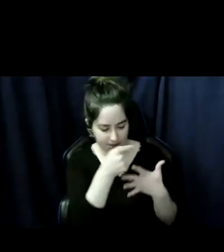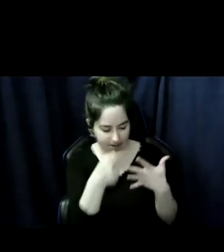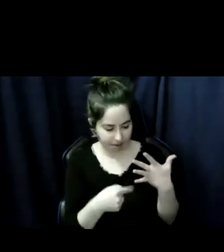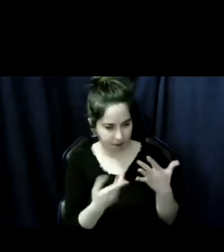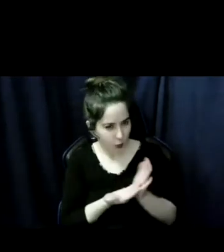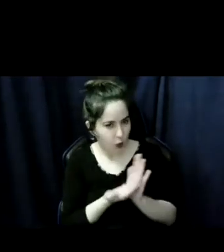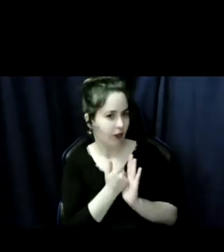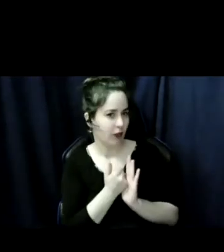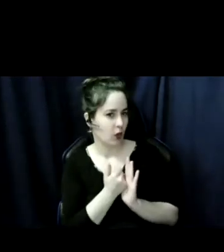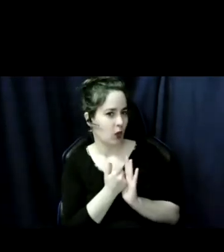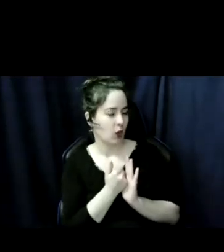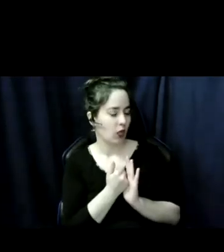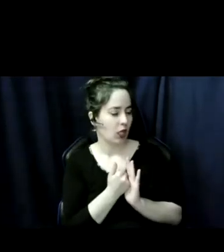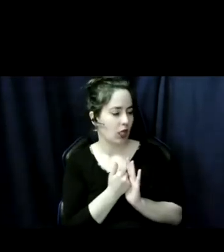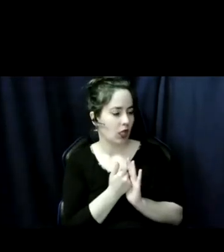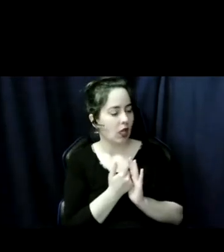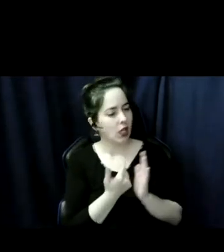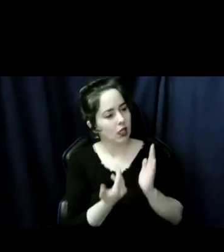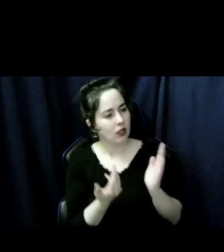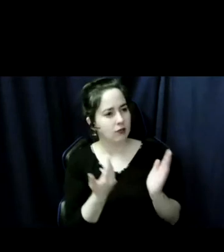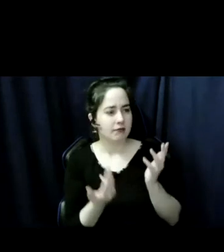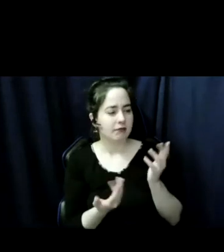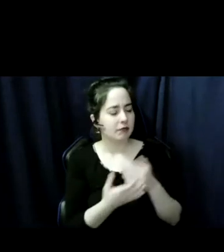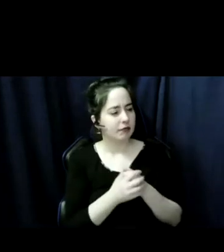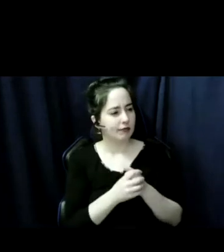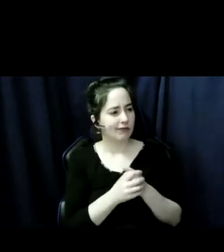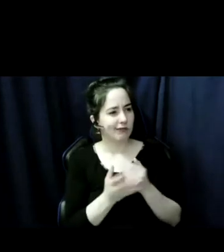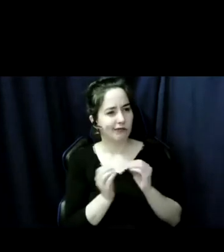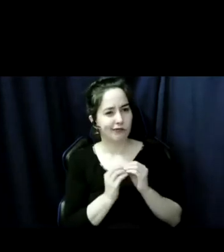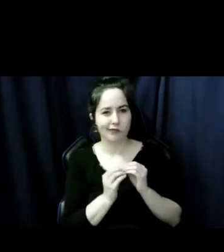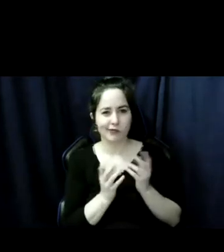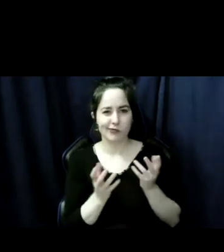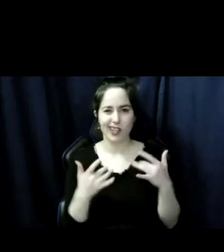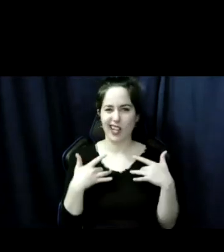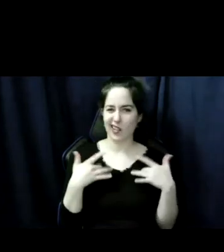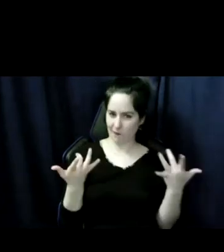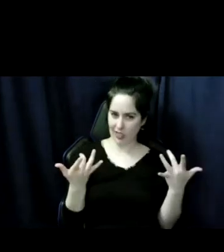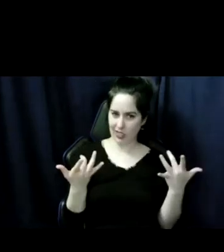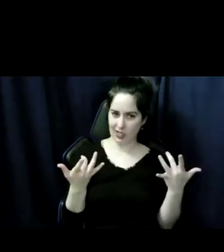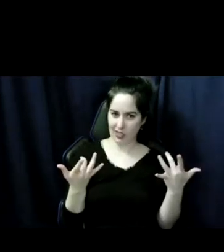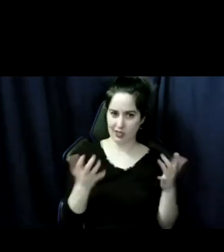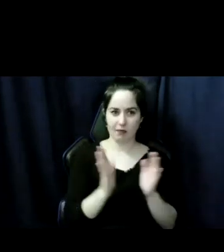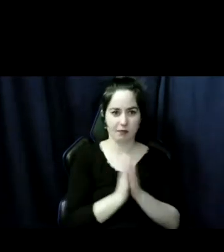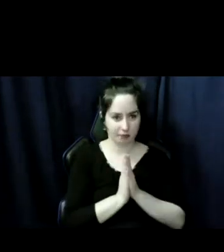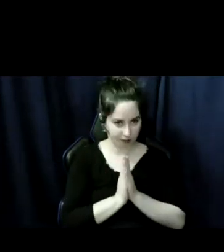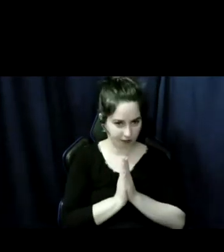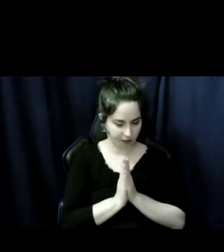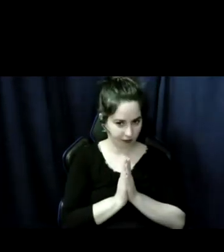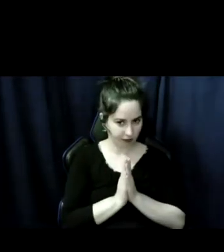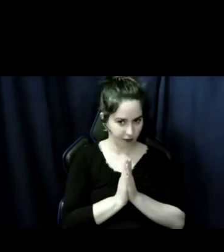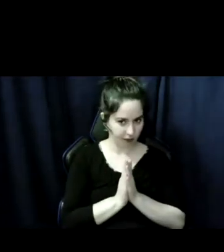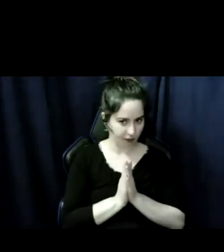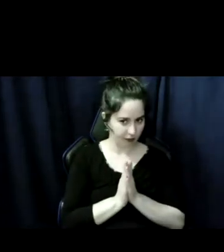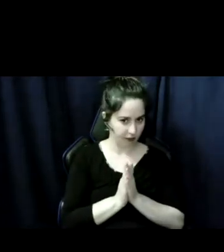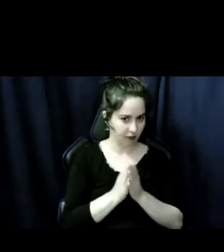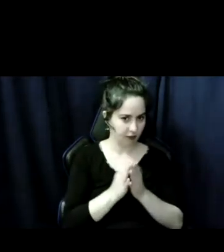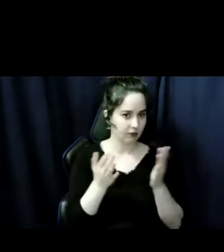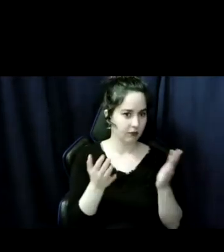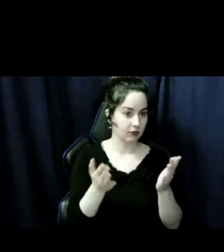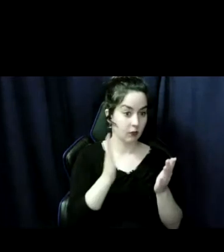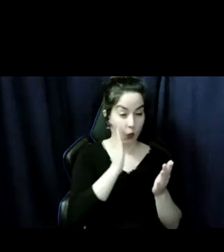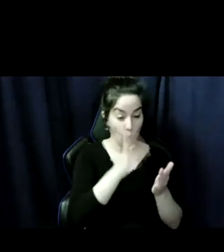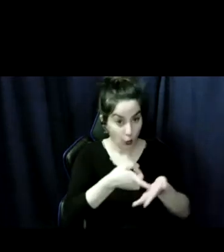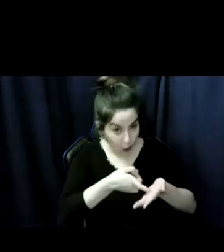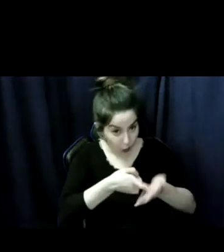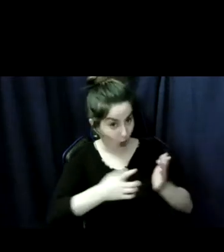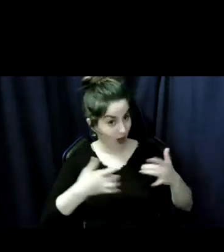over is more like maybe event based and whatnot. Is that would it require an event,